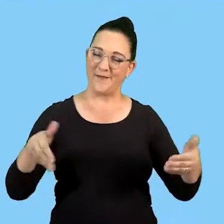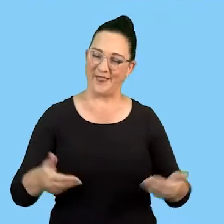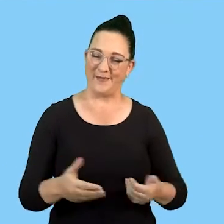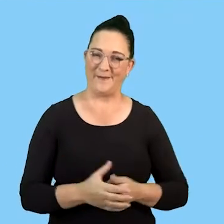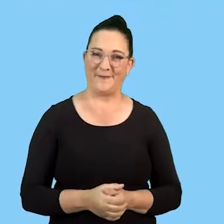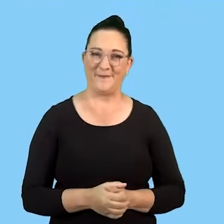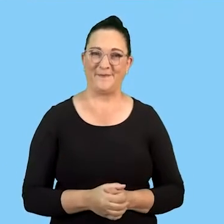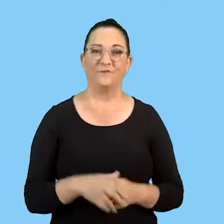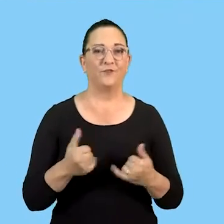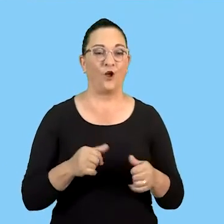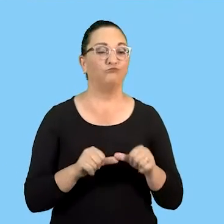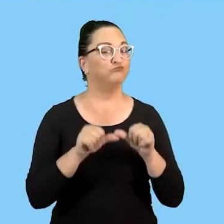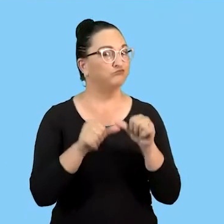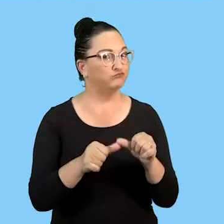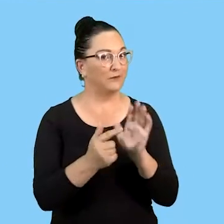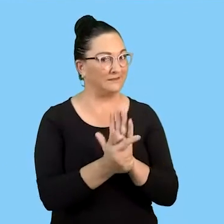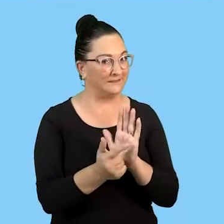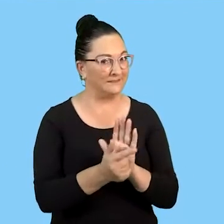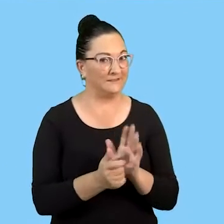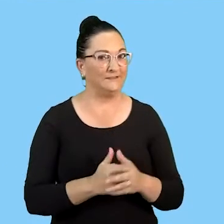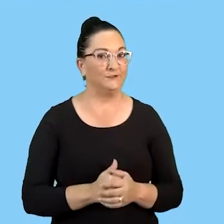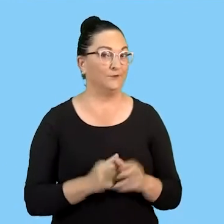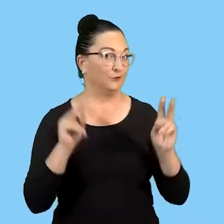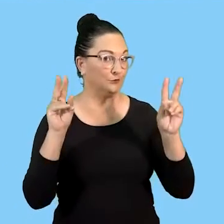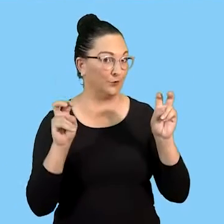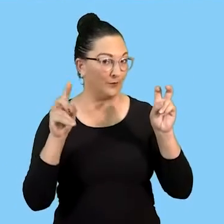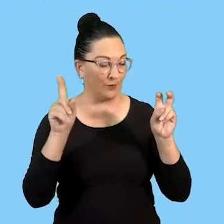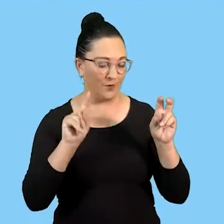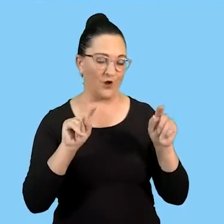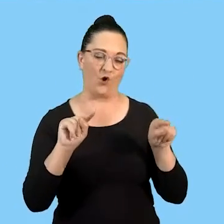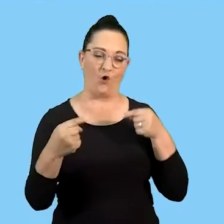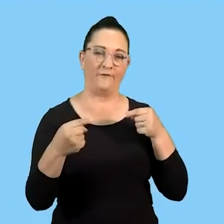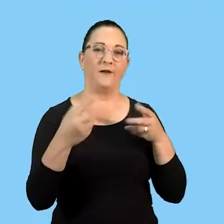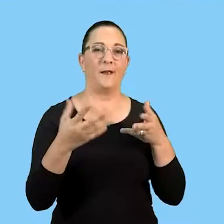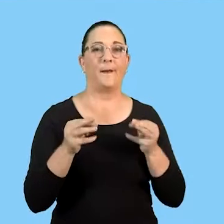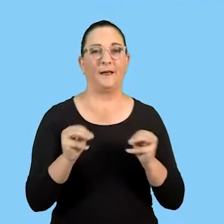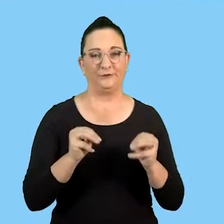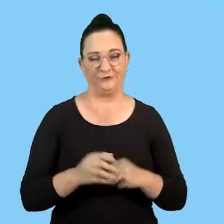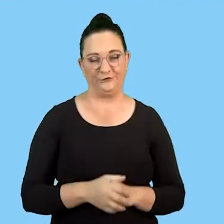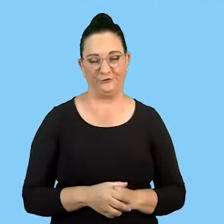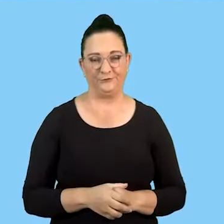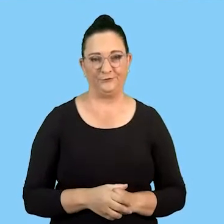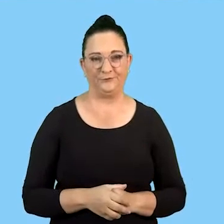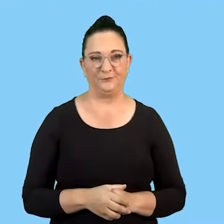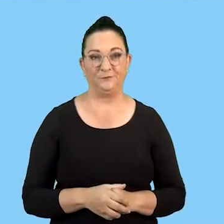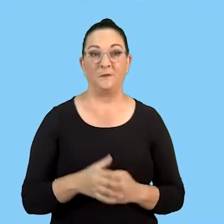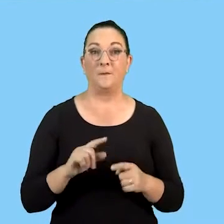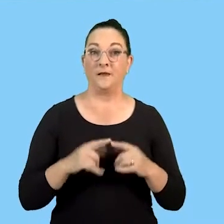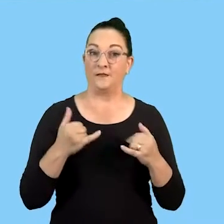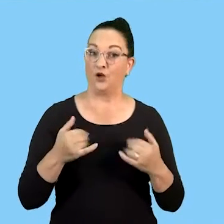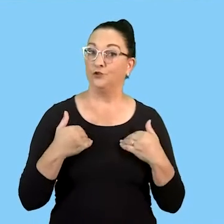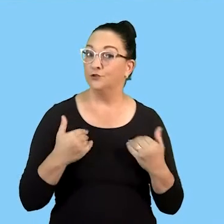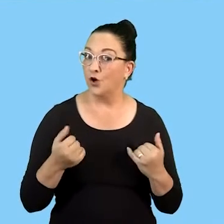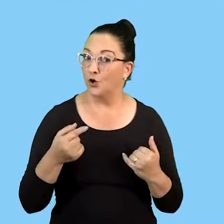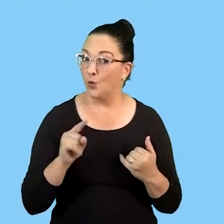Welcome back from an ad break. We will continue with our lesson. As mentioned, the topic is conflict management. And with our journey, we'll